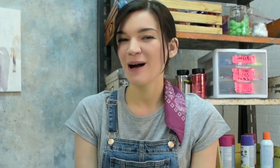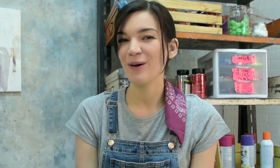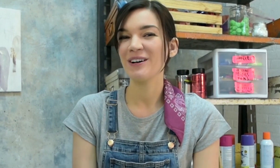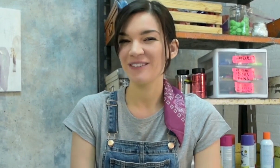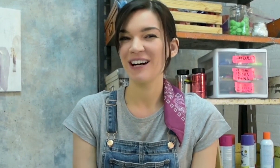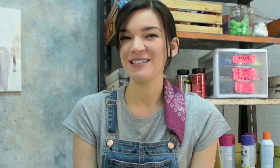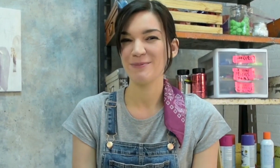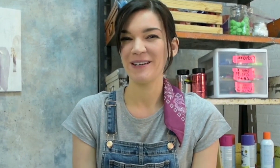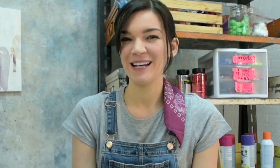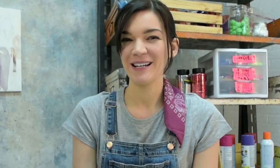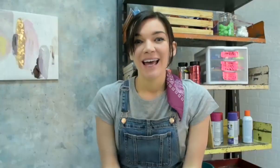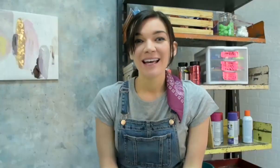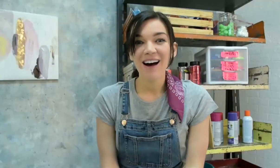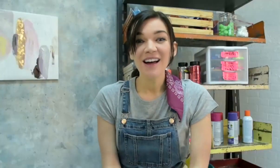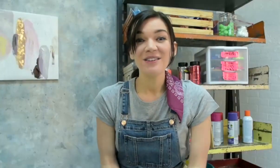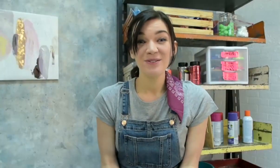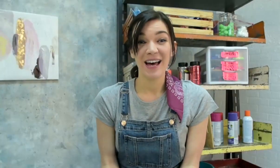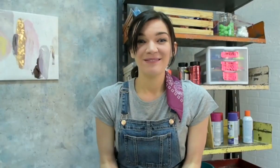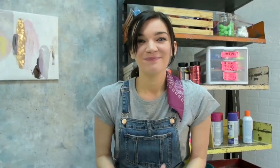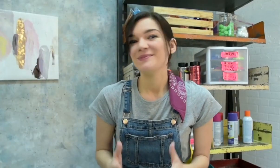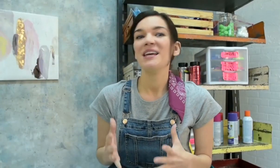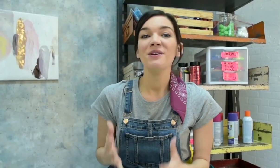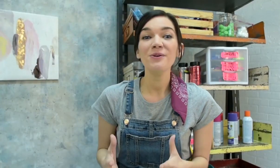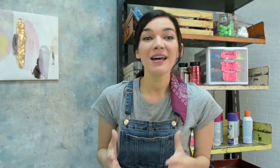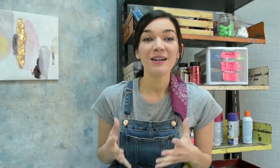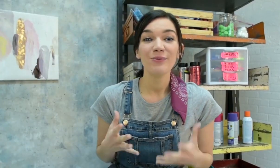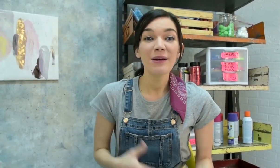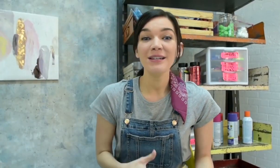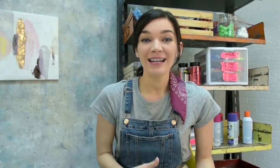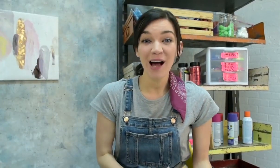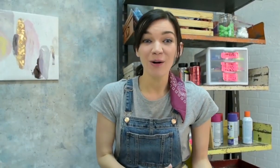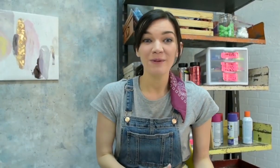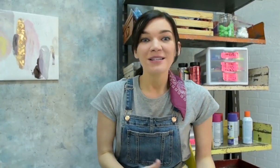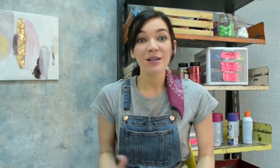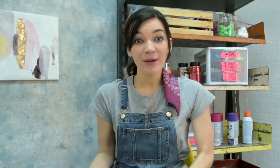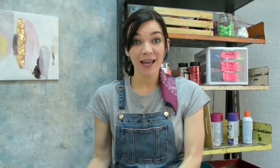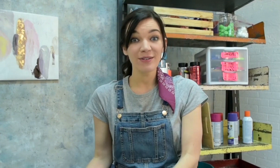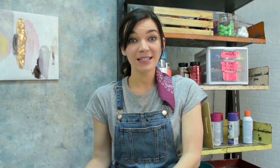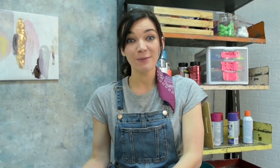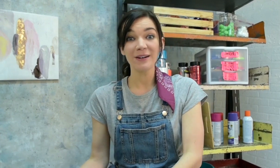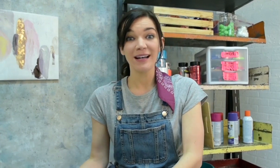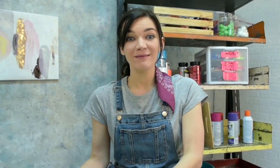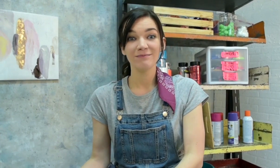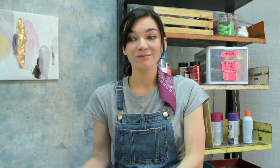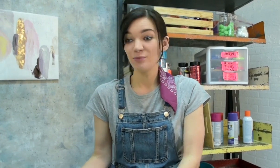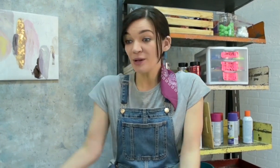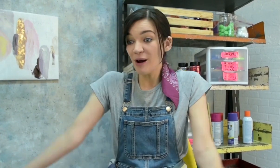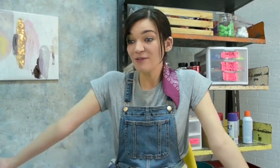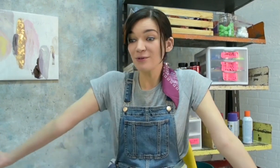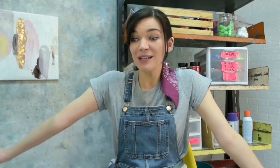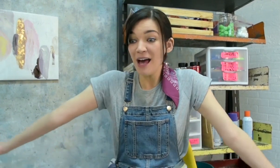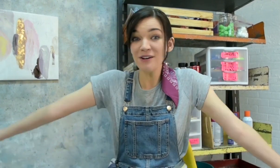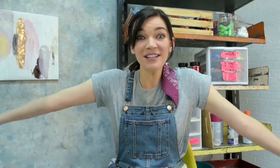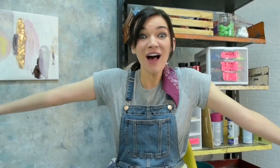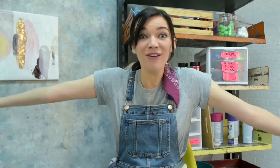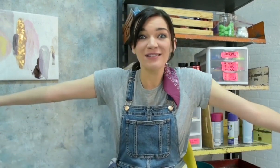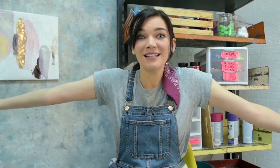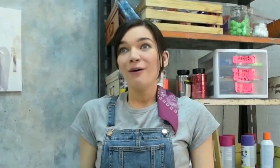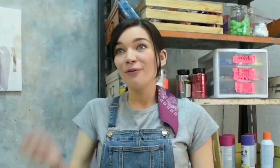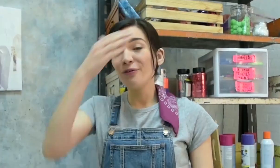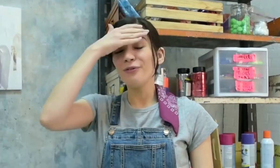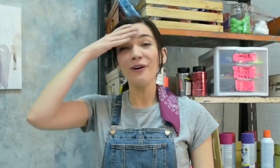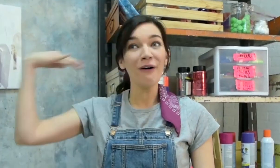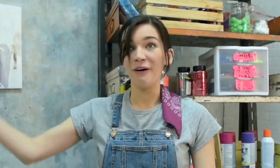by the power of God's Spirit. And God knew that. He knew that we would need help, so he gave us the Spirit. We don't have to rely on